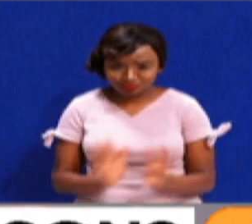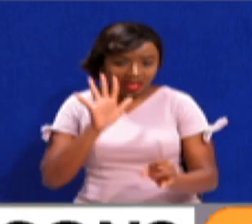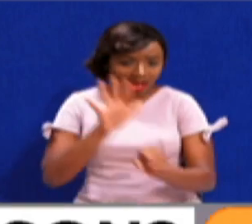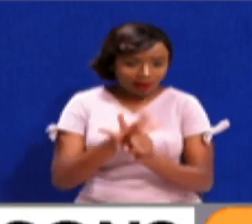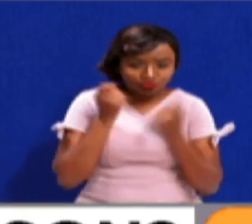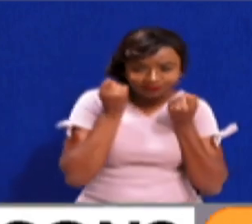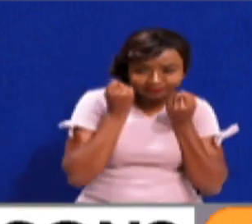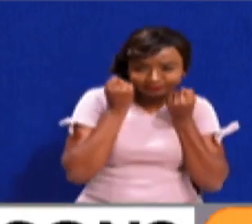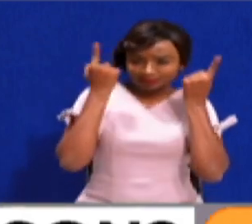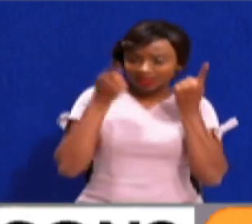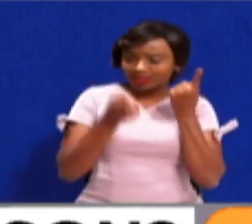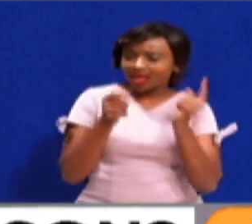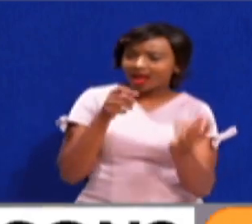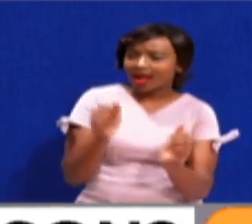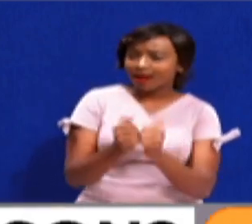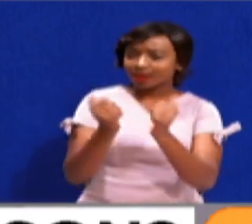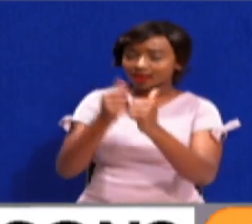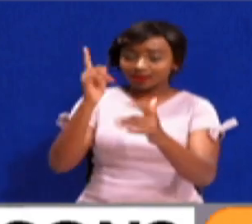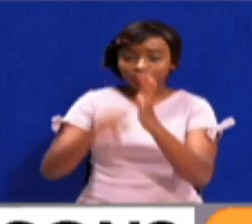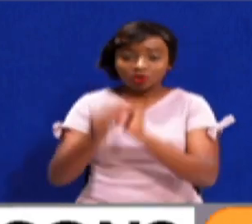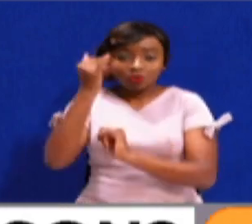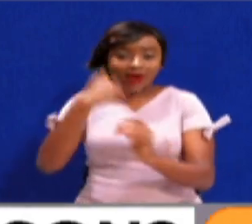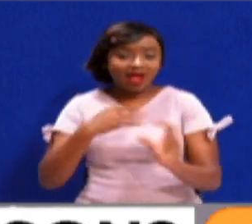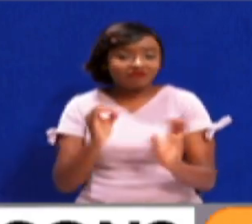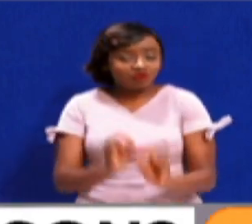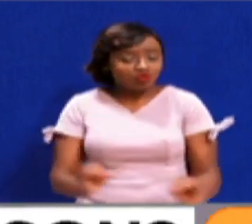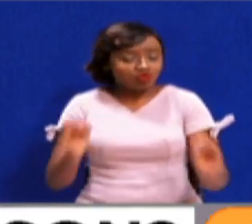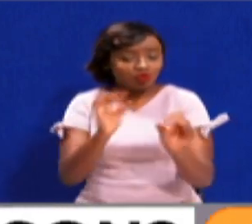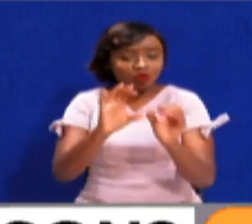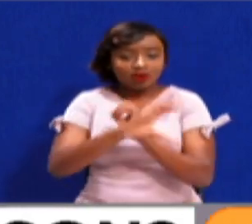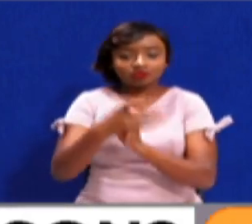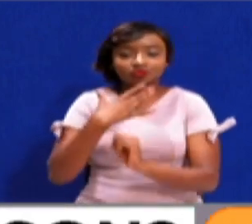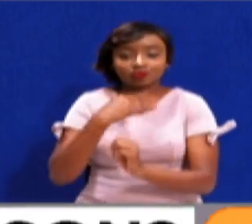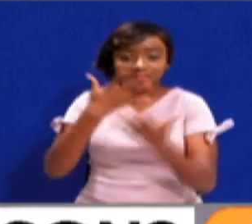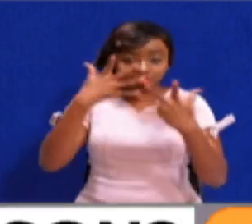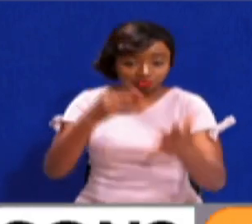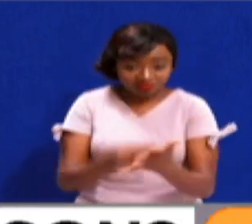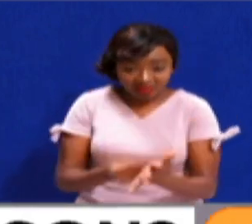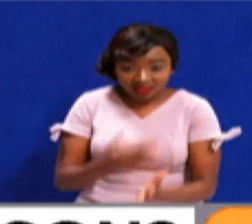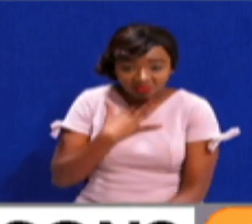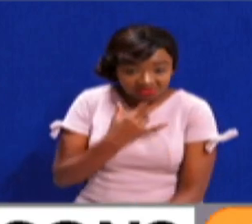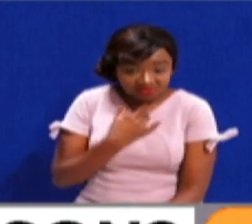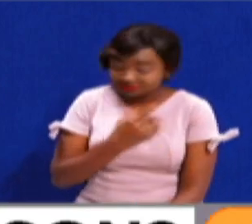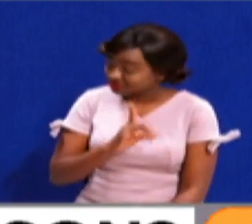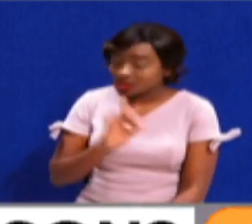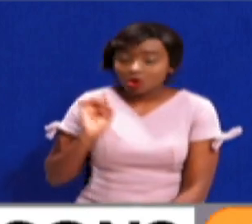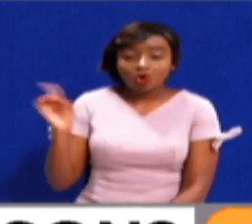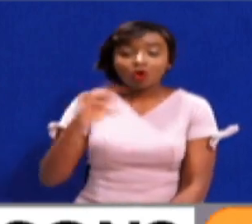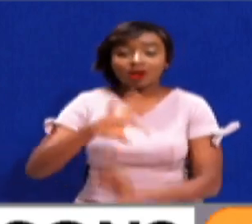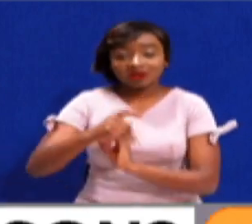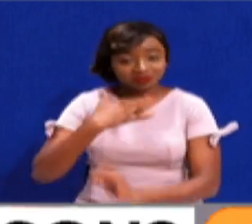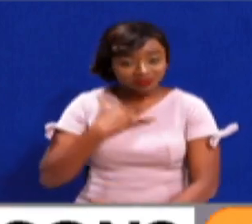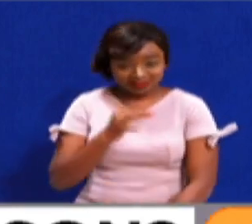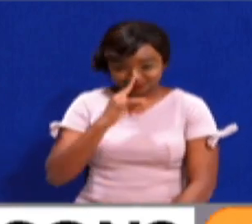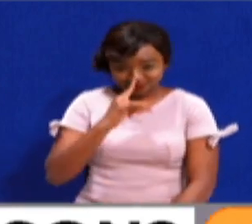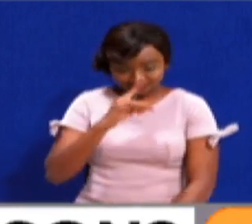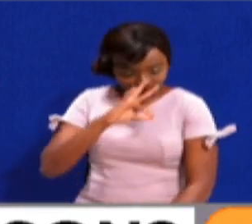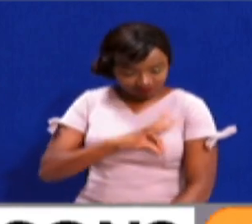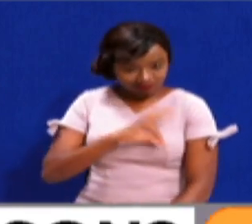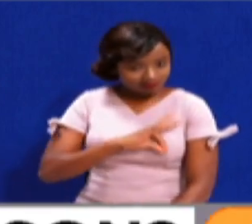understanding what is at stake. Because no county would want to lose money. Of course, every county would want to gain some money. Right. So